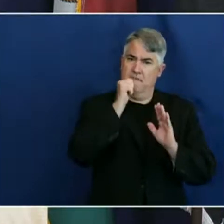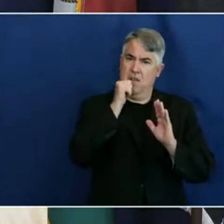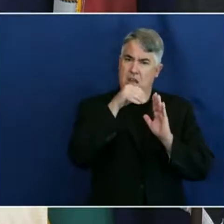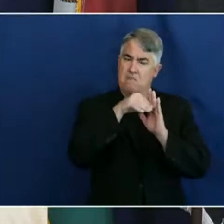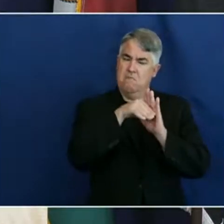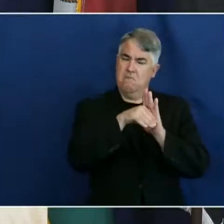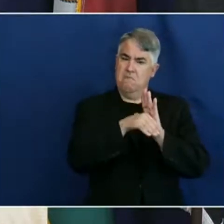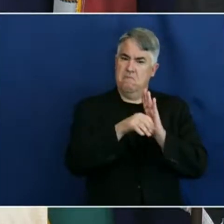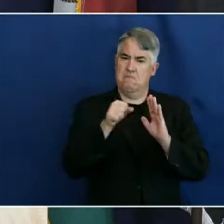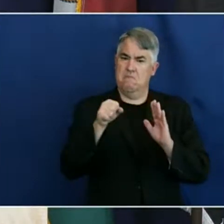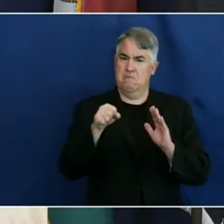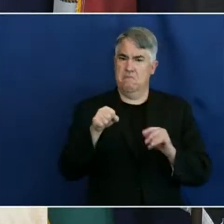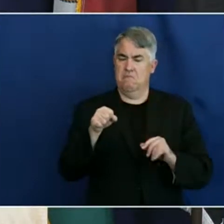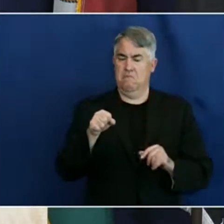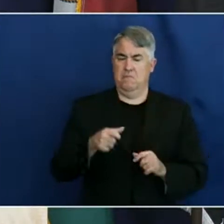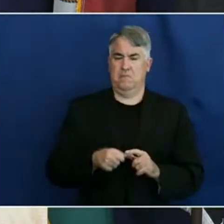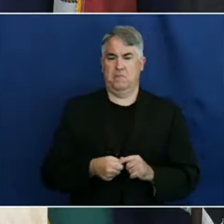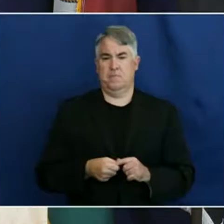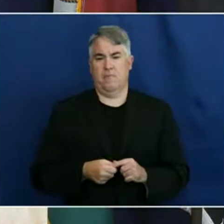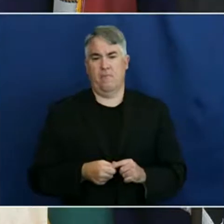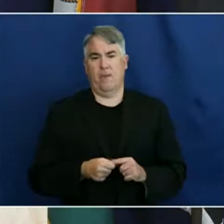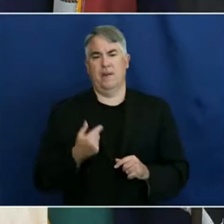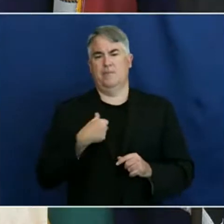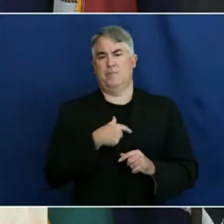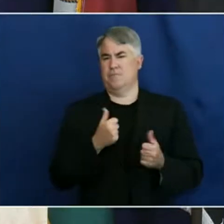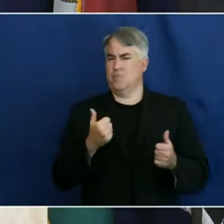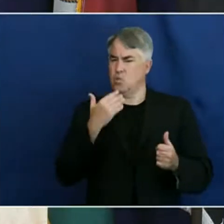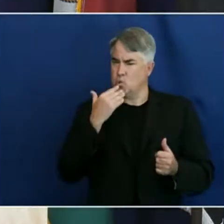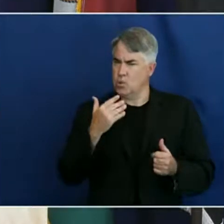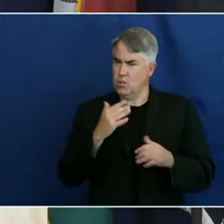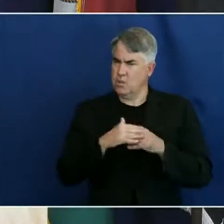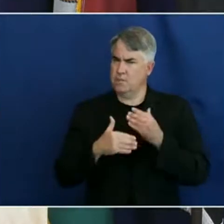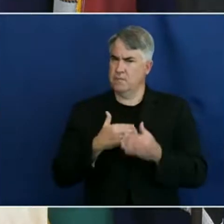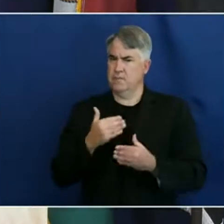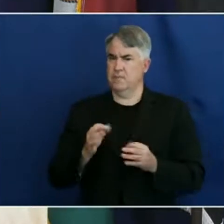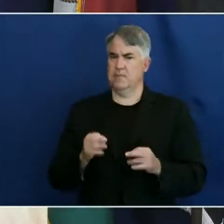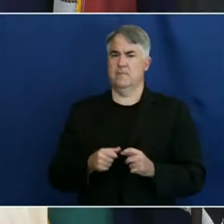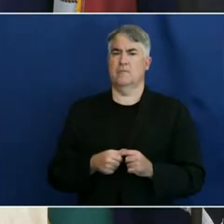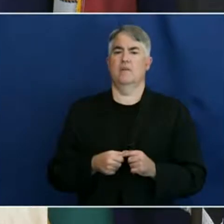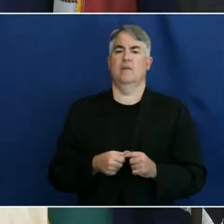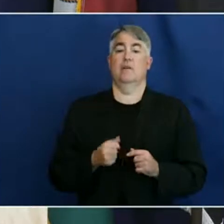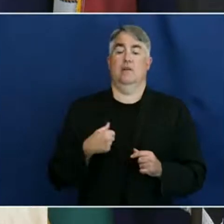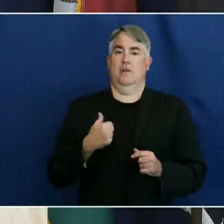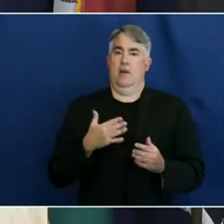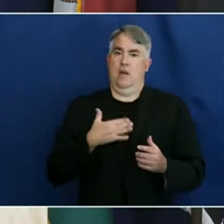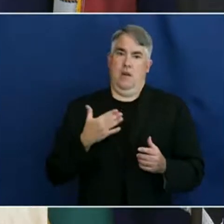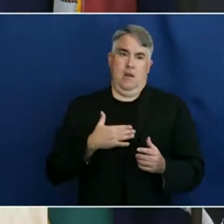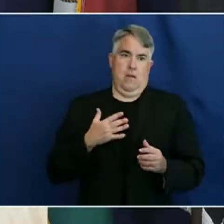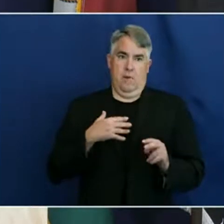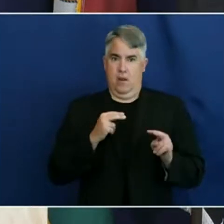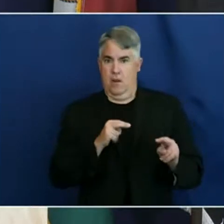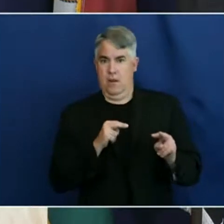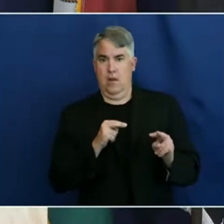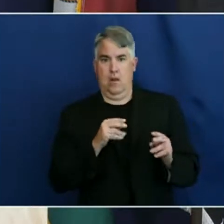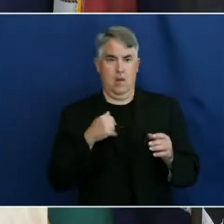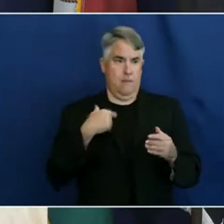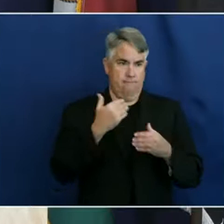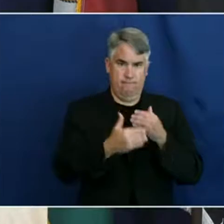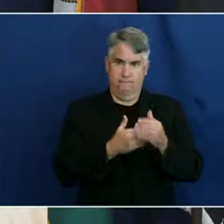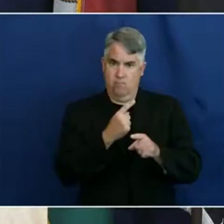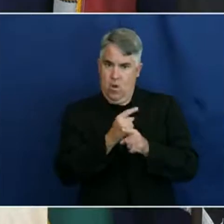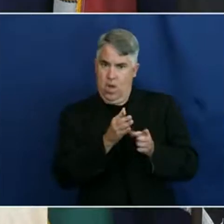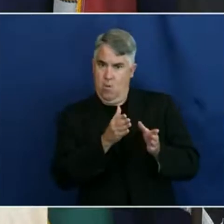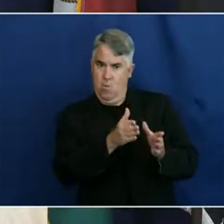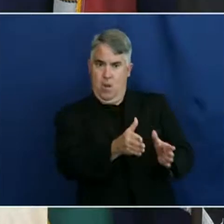counts, we're very just happy about the direction that things are taking and